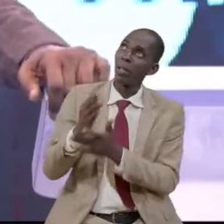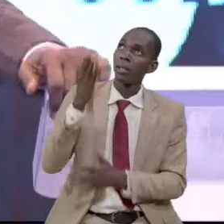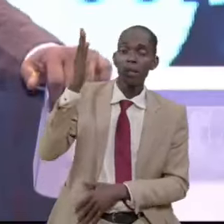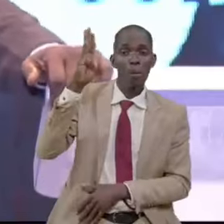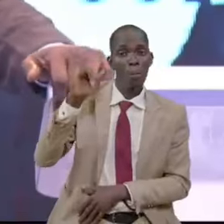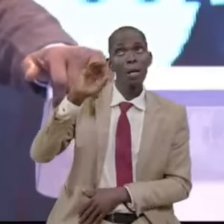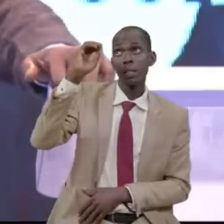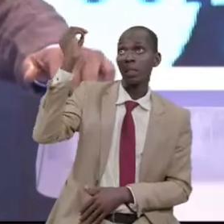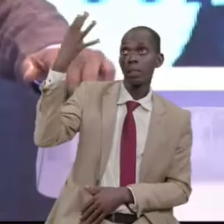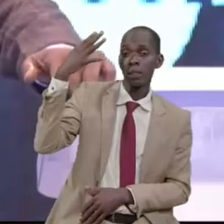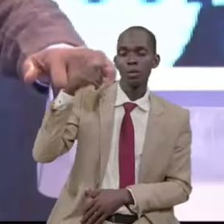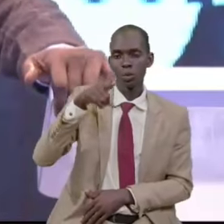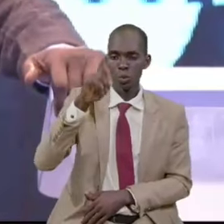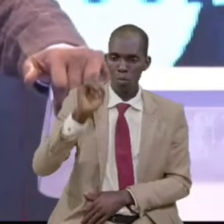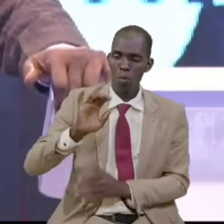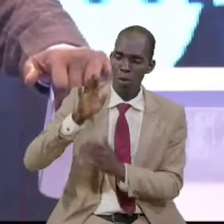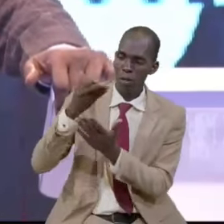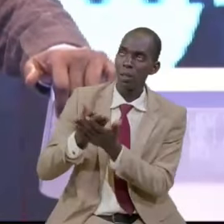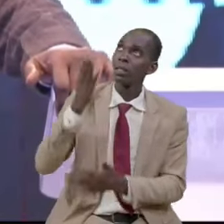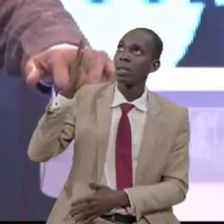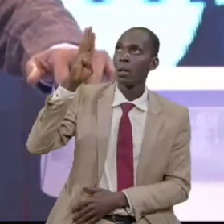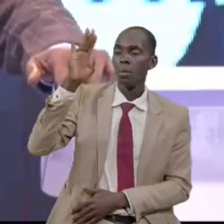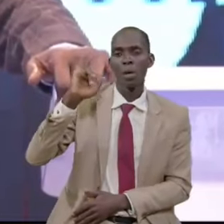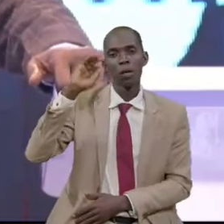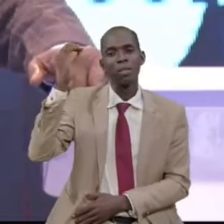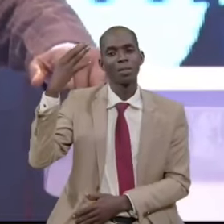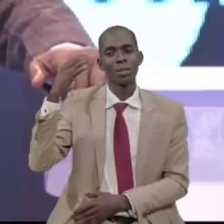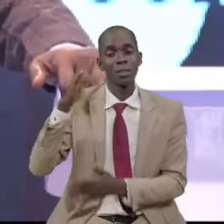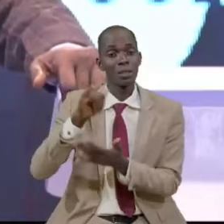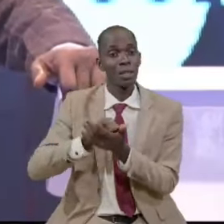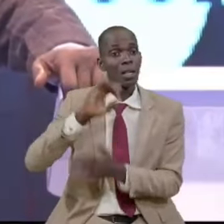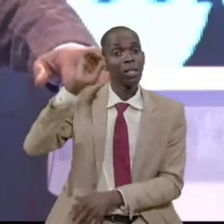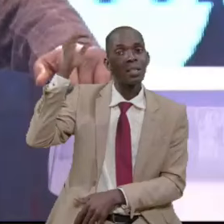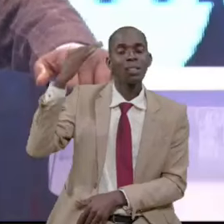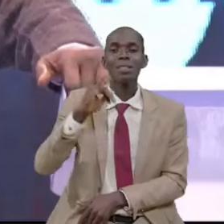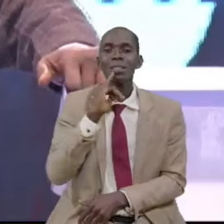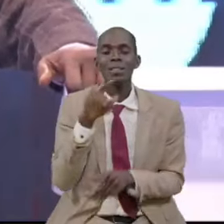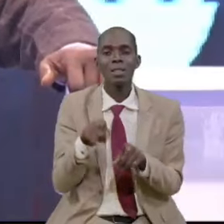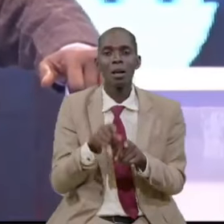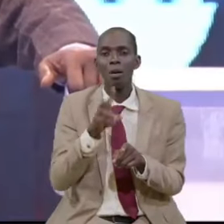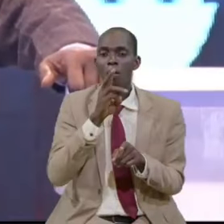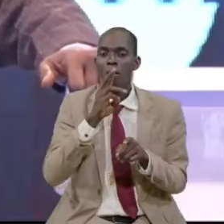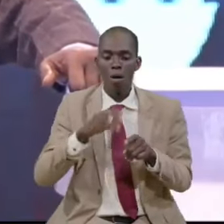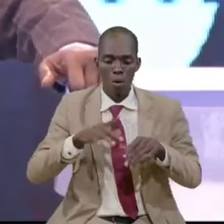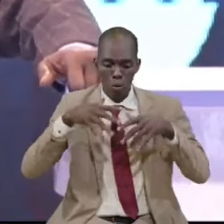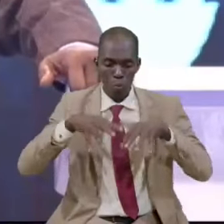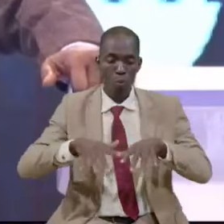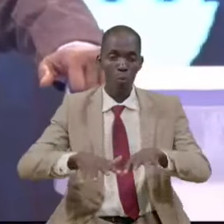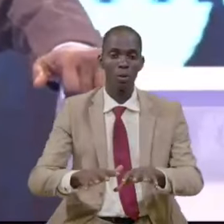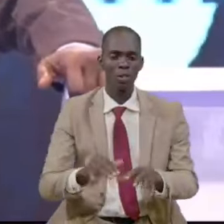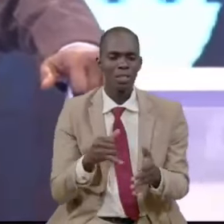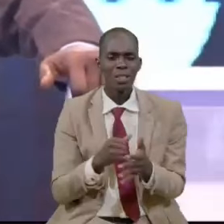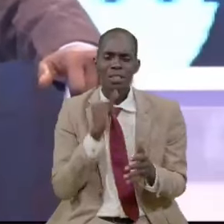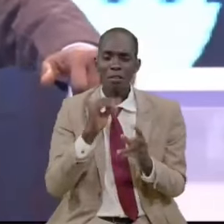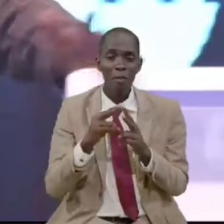And that grace is like an ocean. It's so deep. It's so wide. And as I